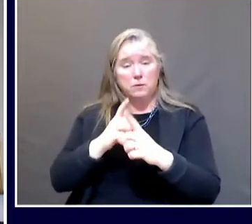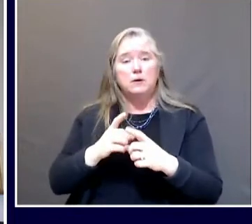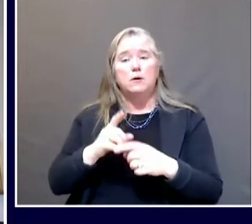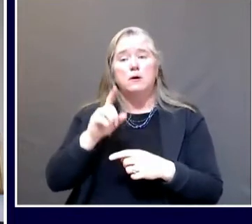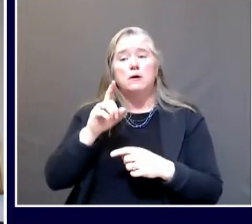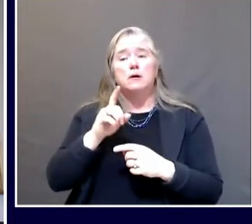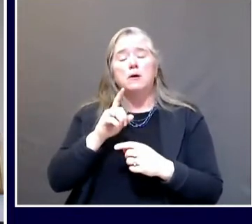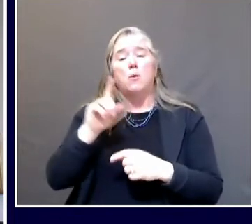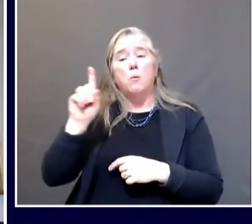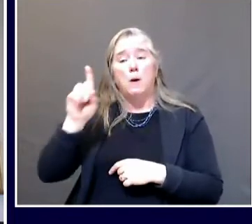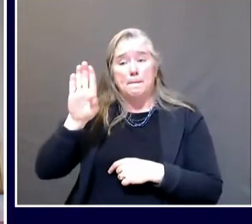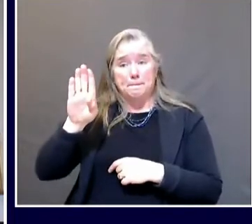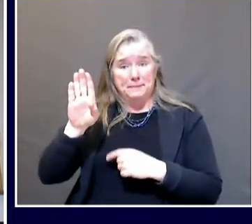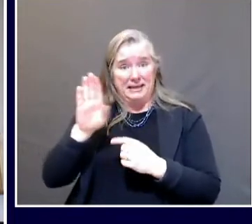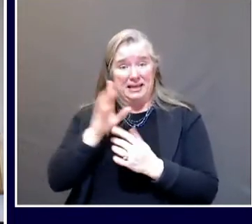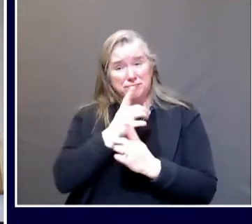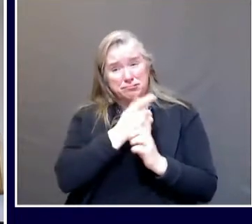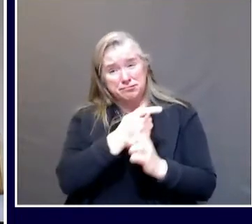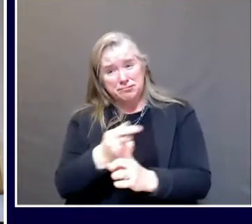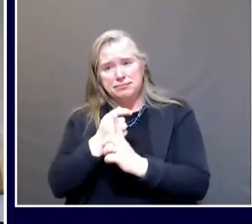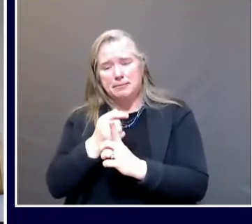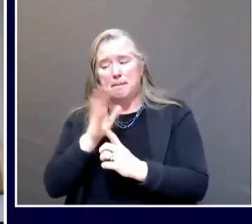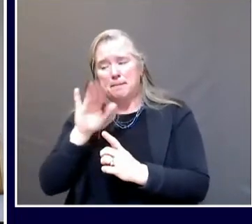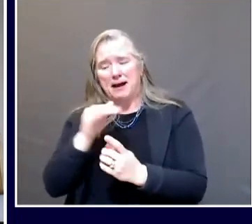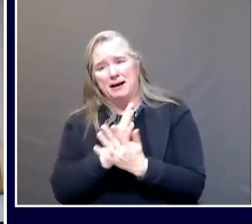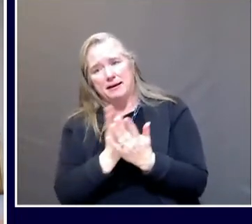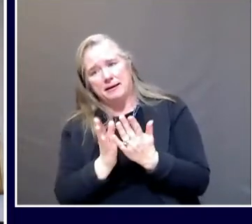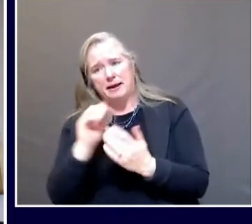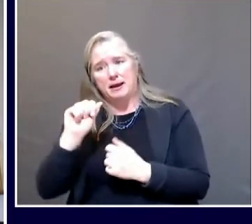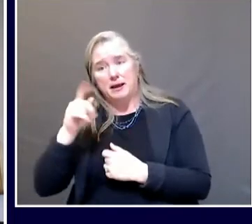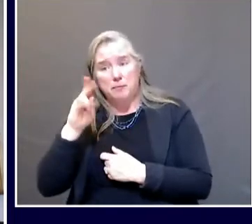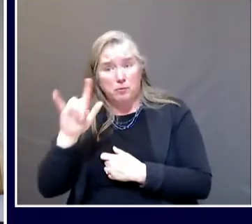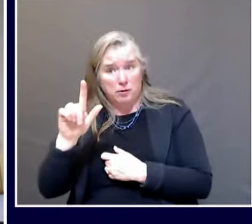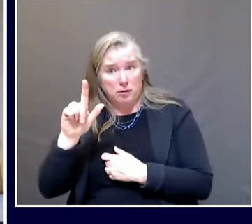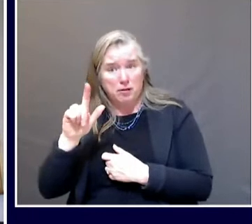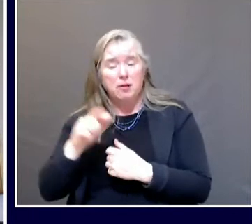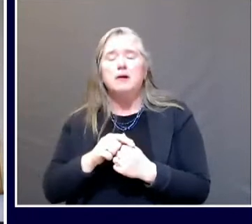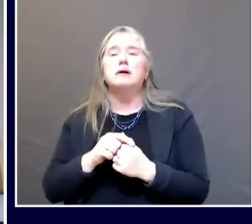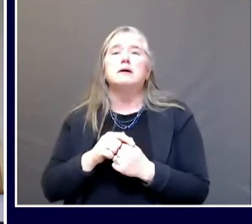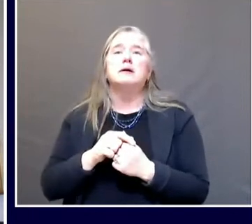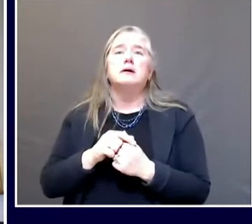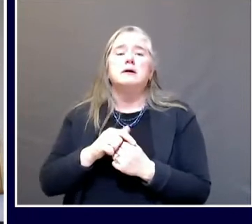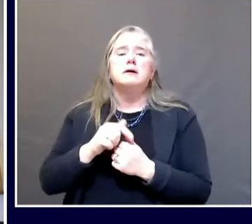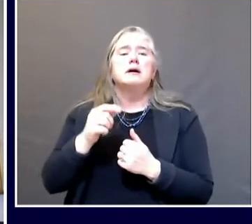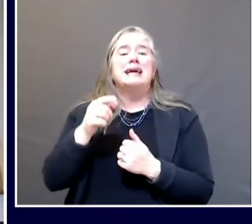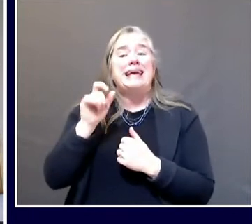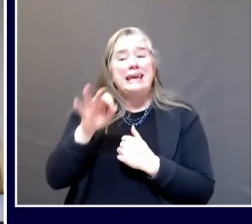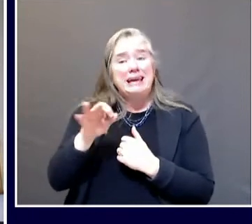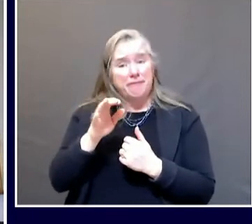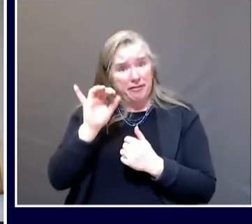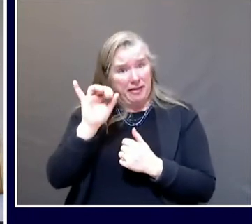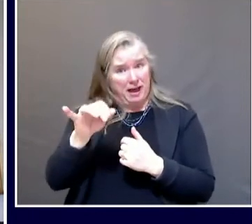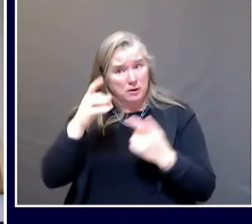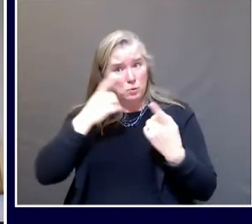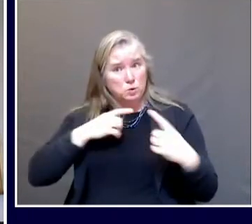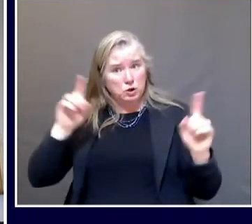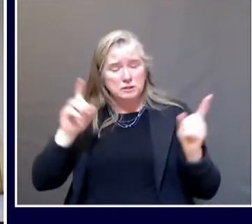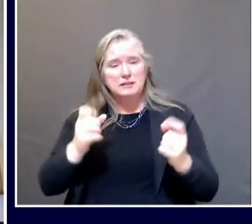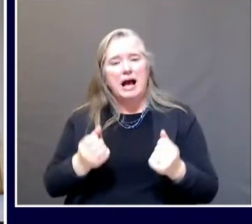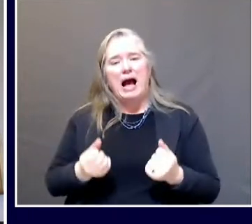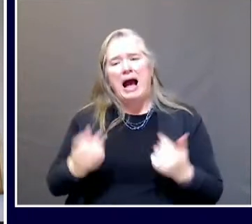by April, how many people do we need to vaccinate, per day or per week to get there, however you're sort of figuring that